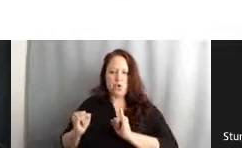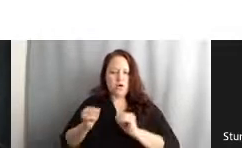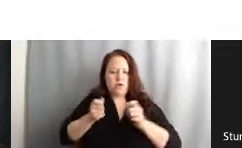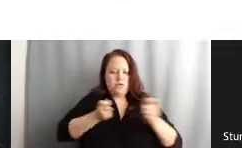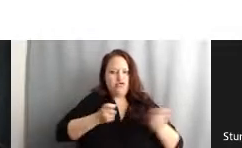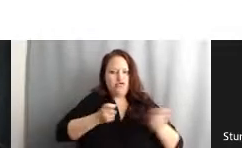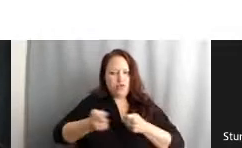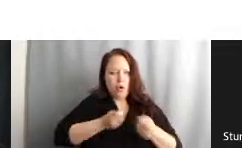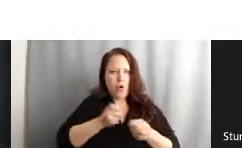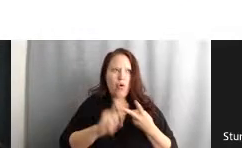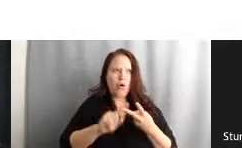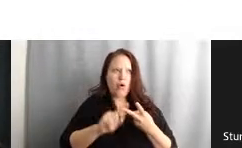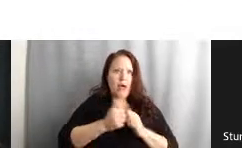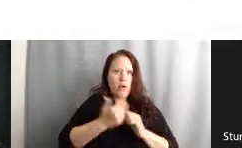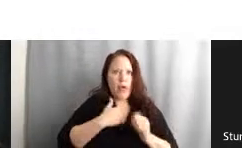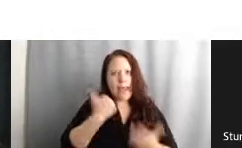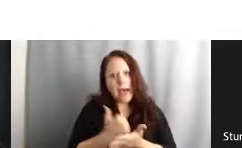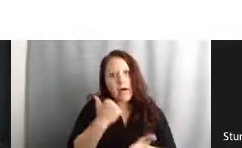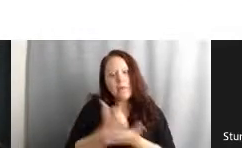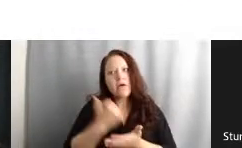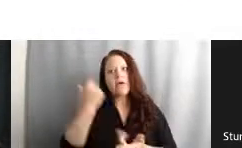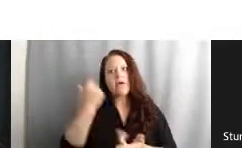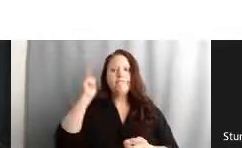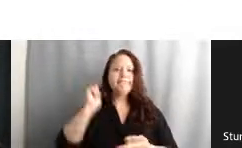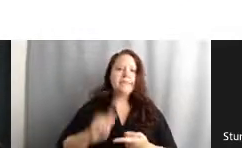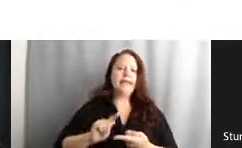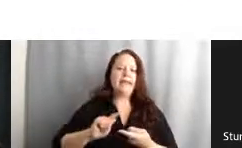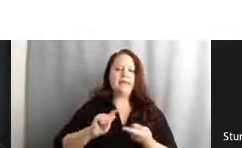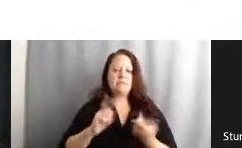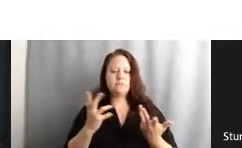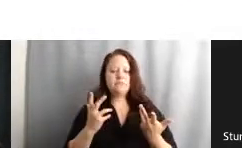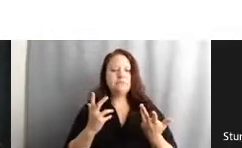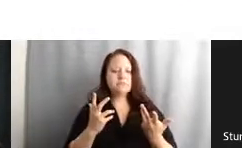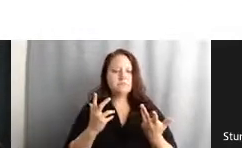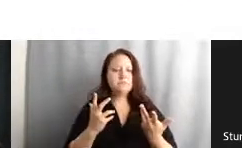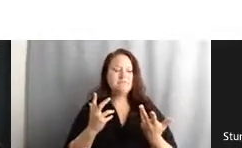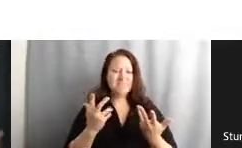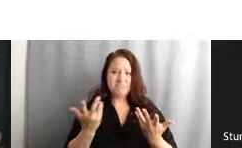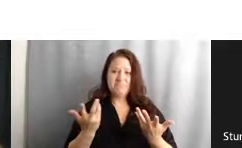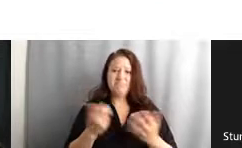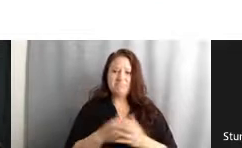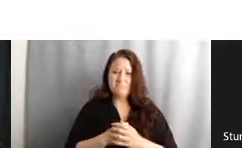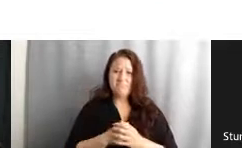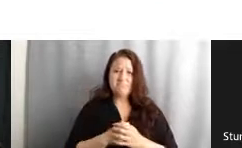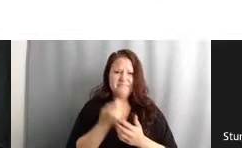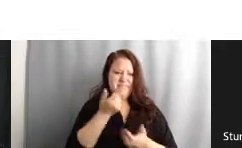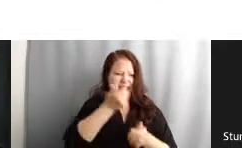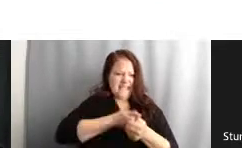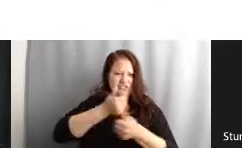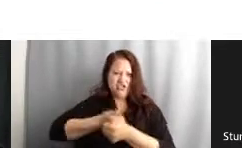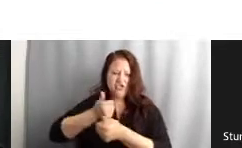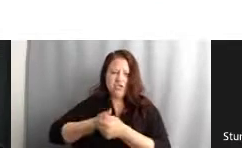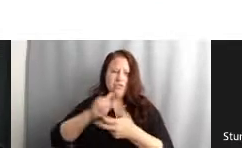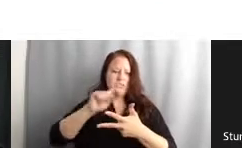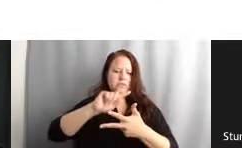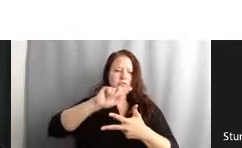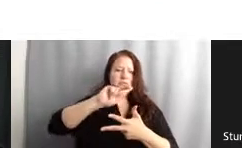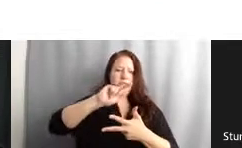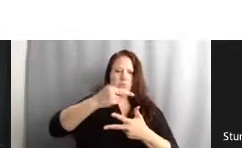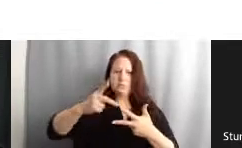control to be able to manage and mitigate some of this? And really, there are things in each of those primary, secondary,